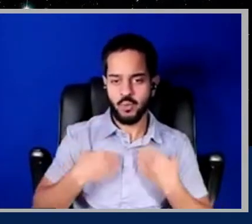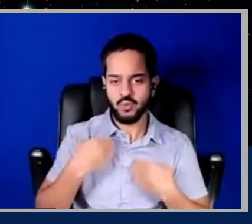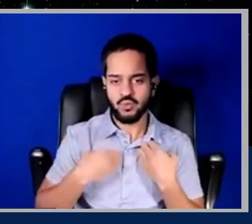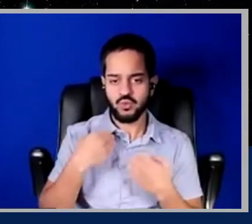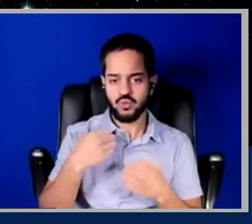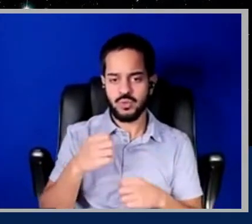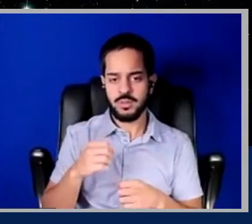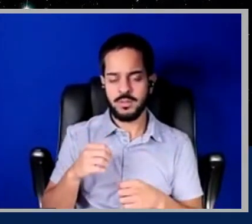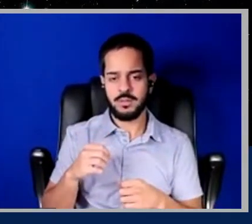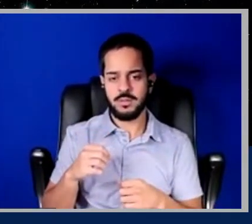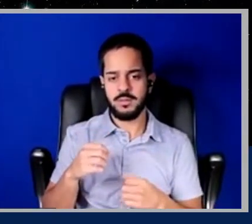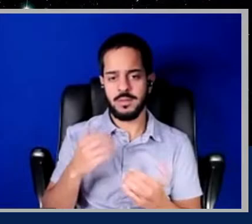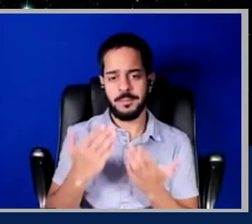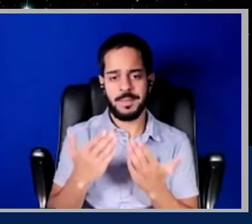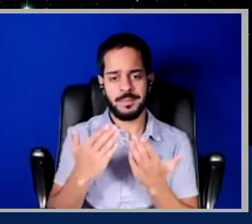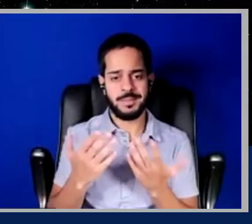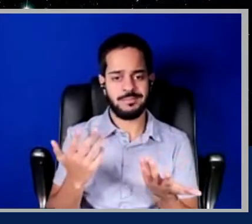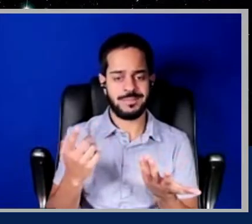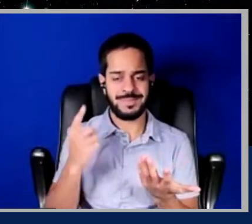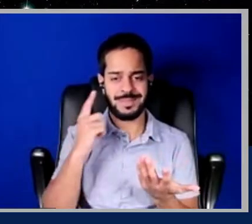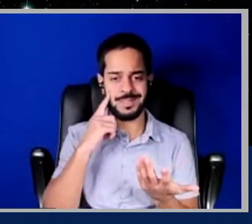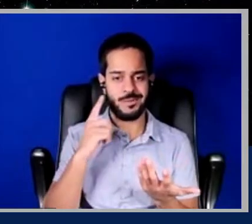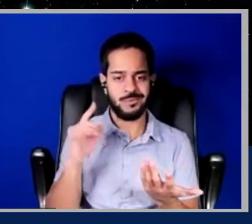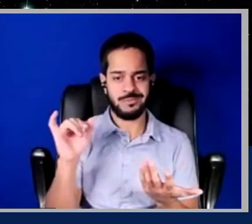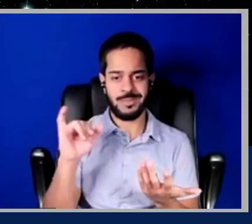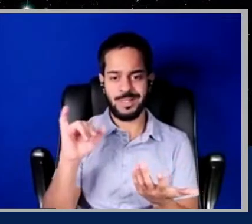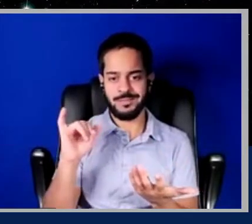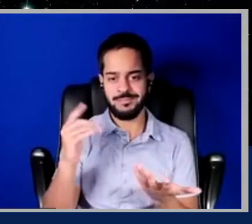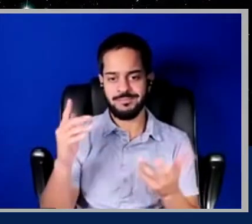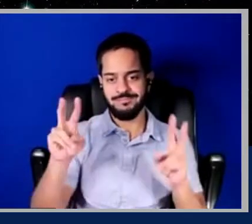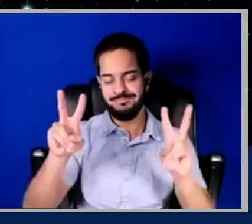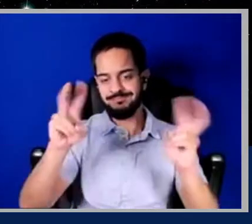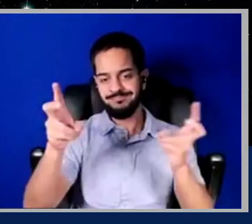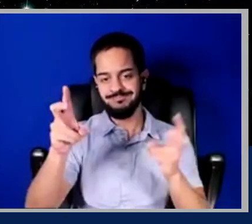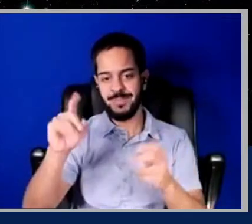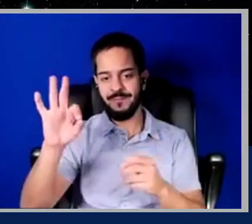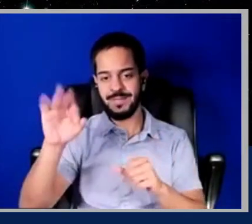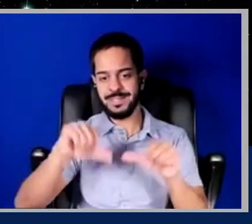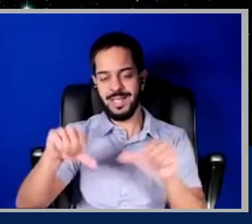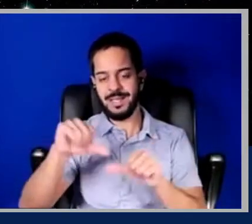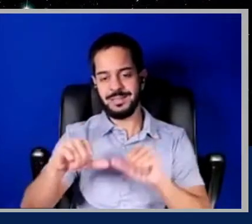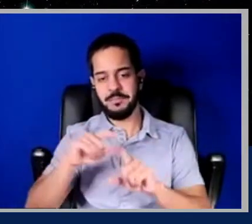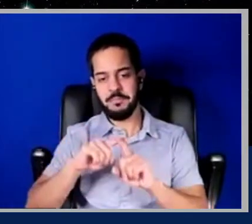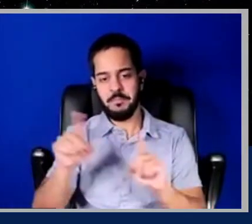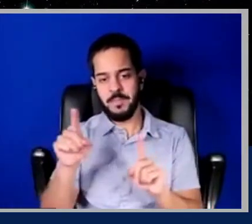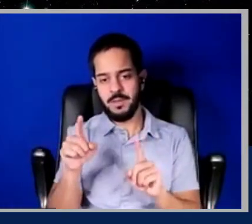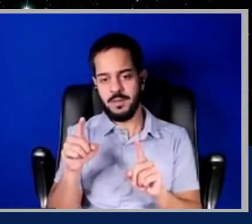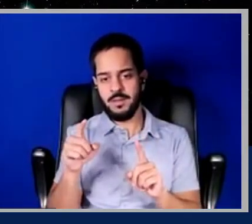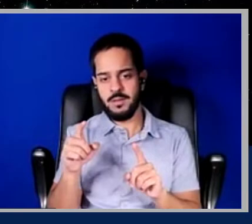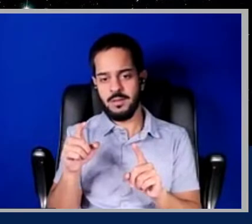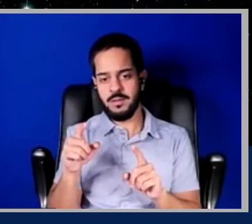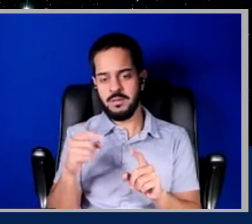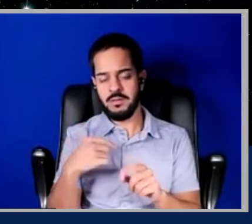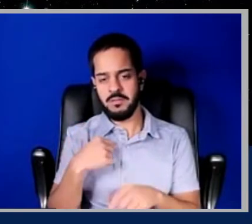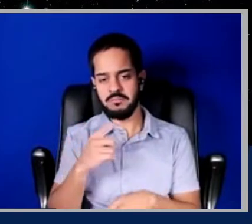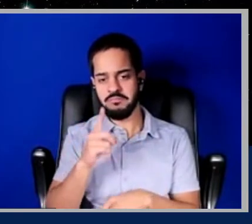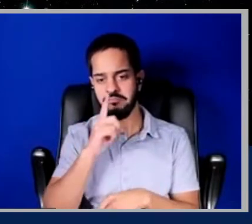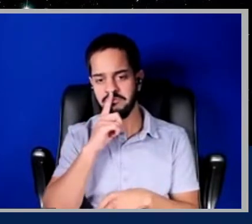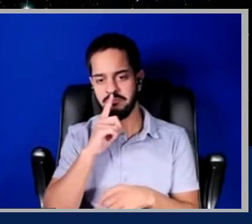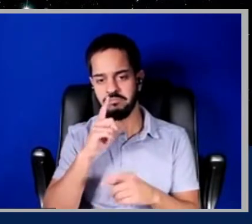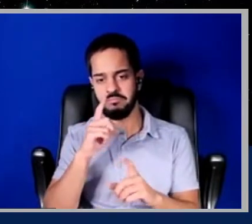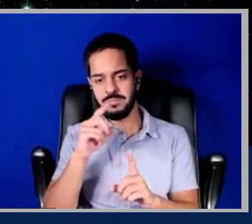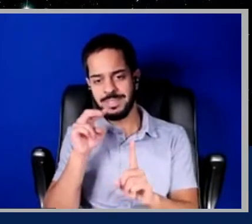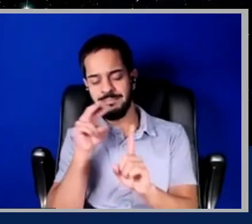that probably sounds like the antithesis of what science should be about, I disagree. I don't see science